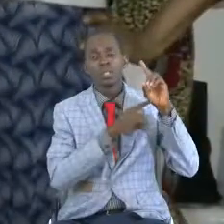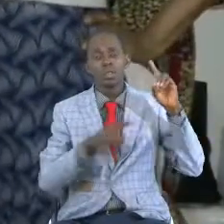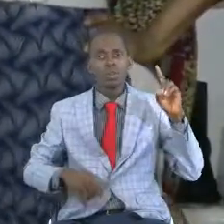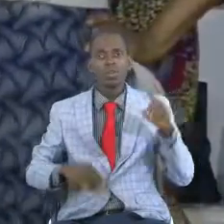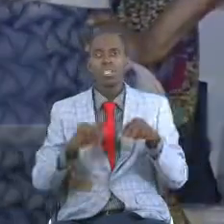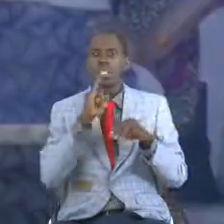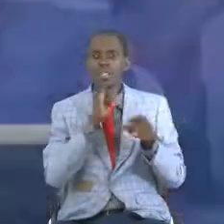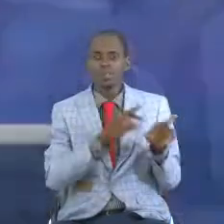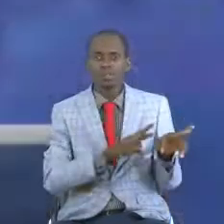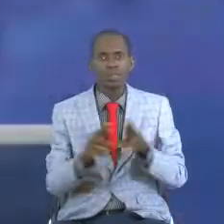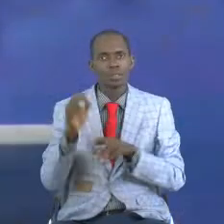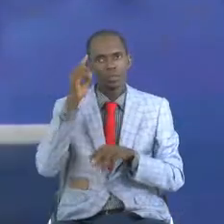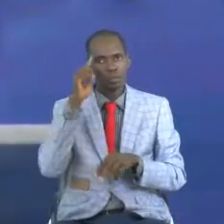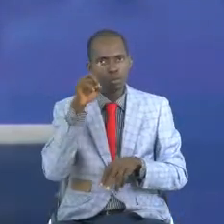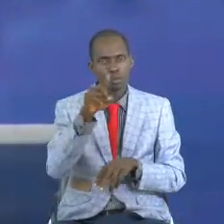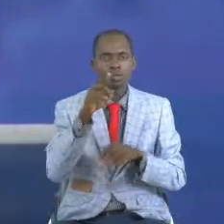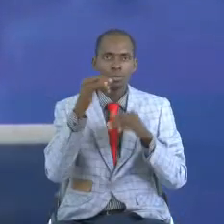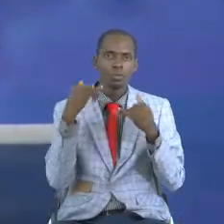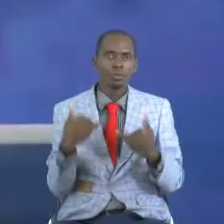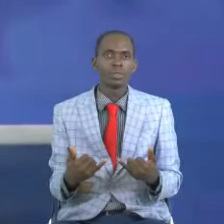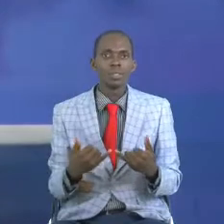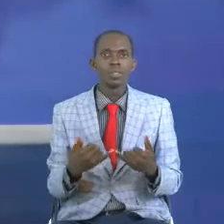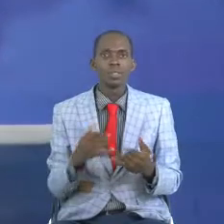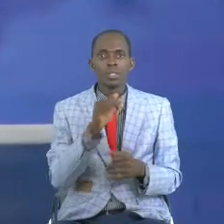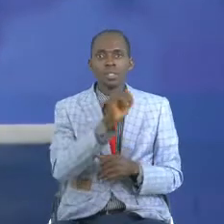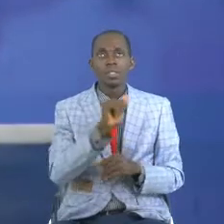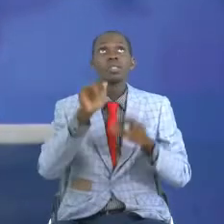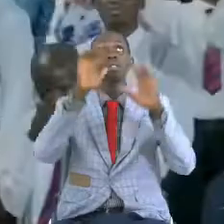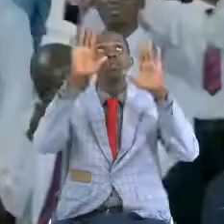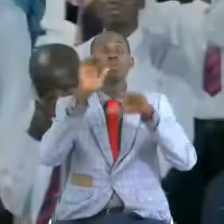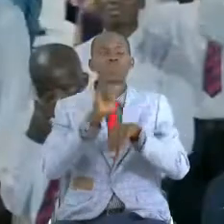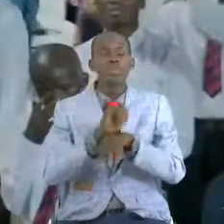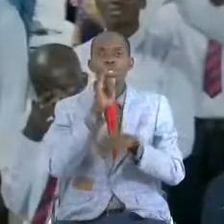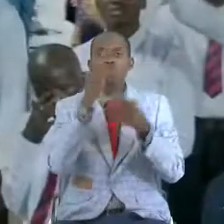now. A miracle is coming your way.